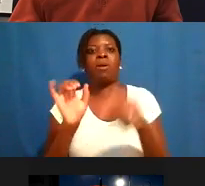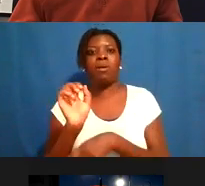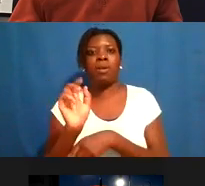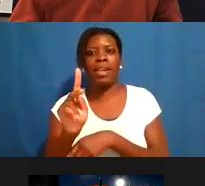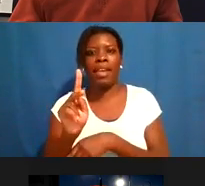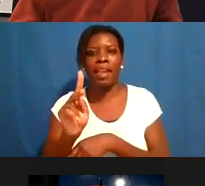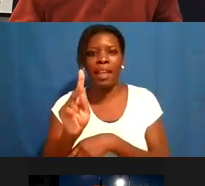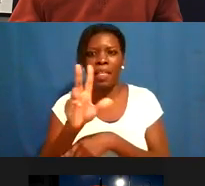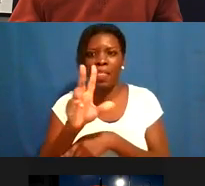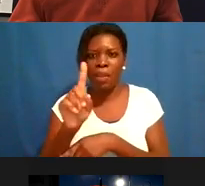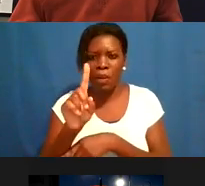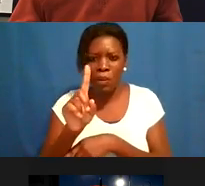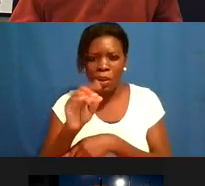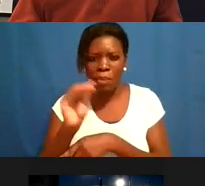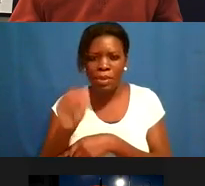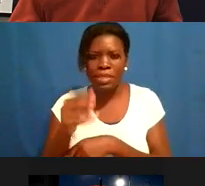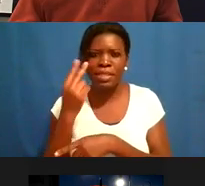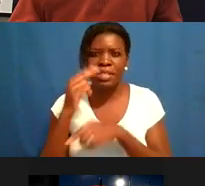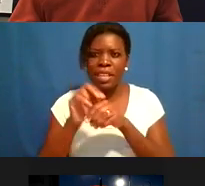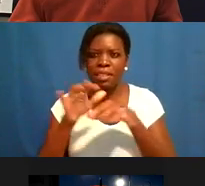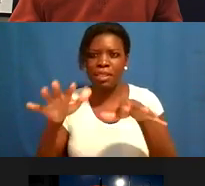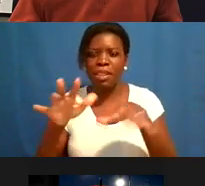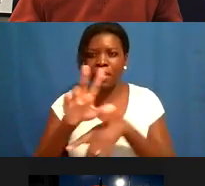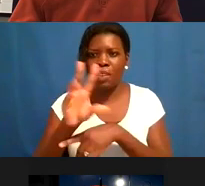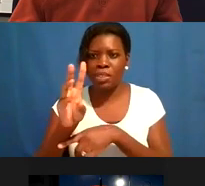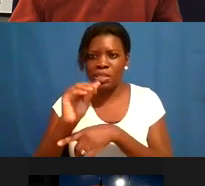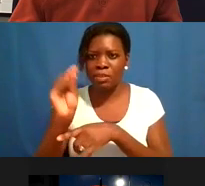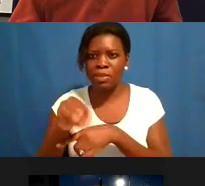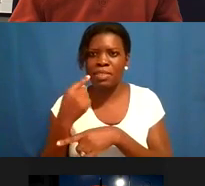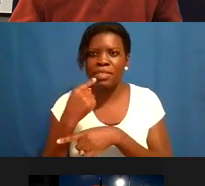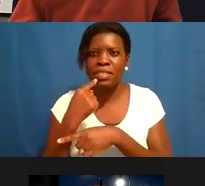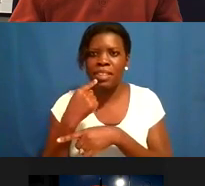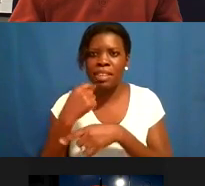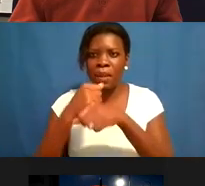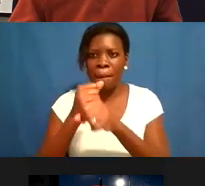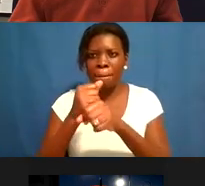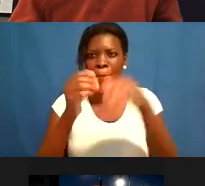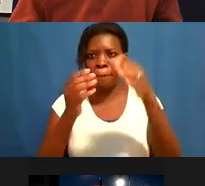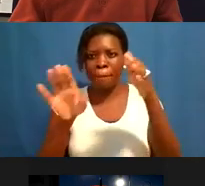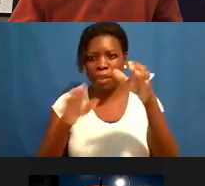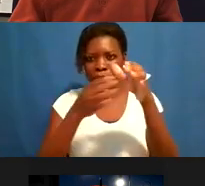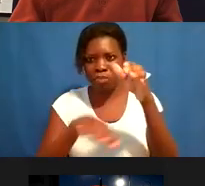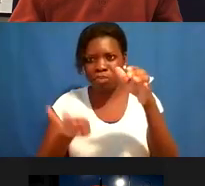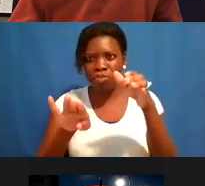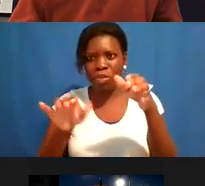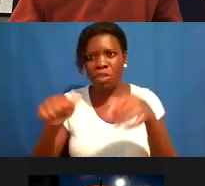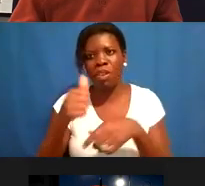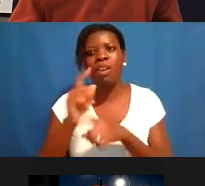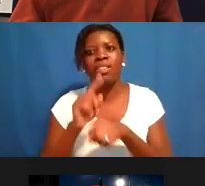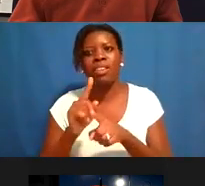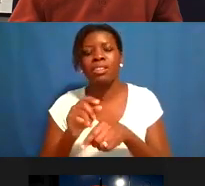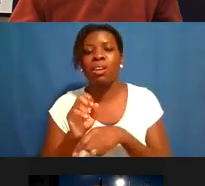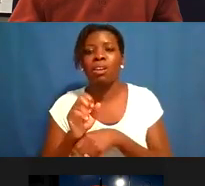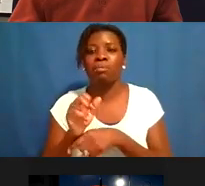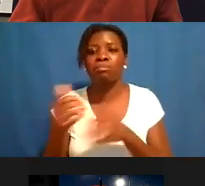31% say it splashes, 36% say it makes a dent, and the other answer. So